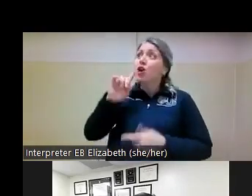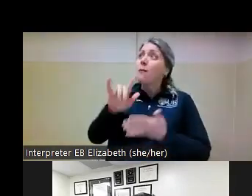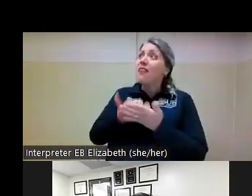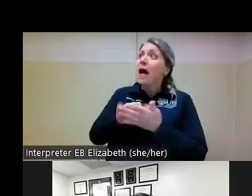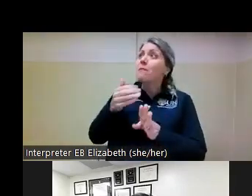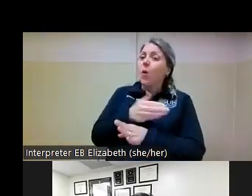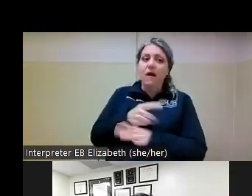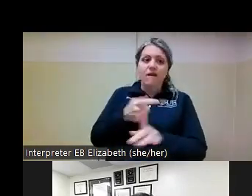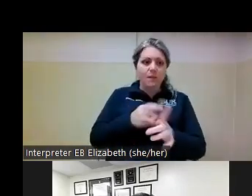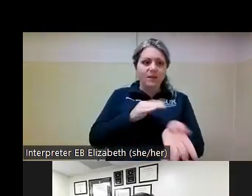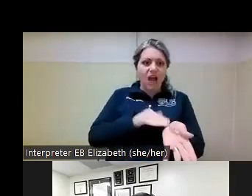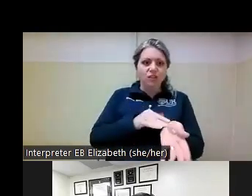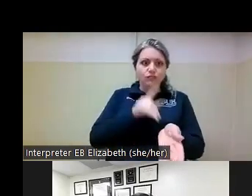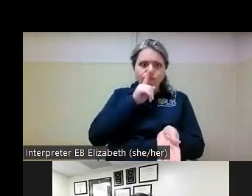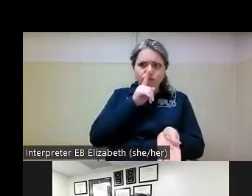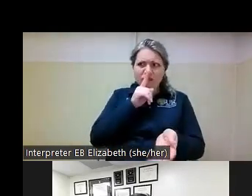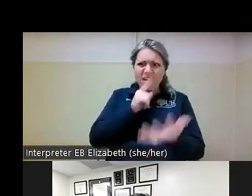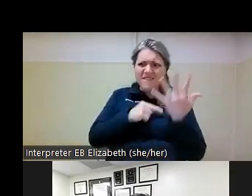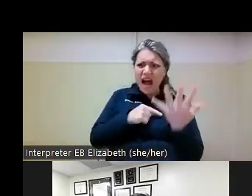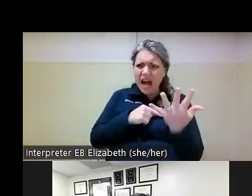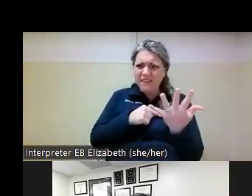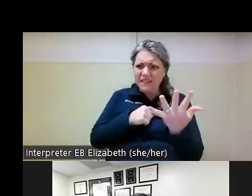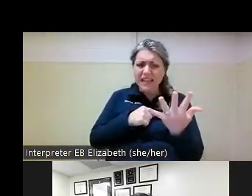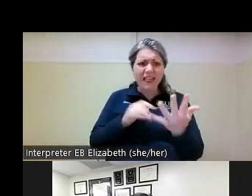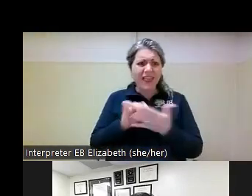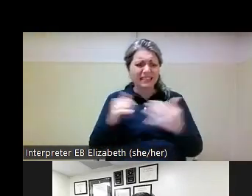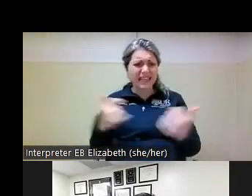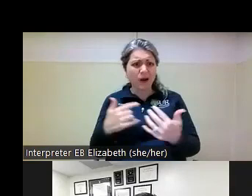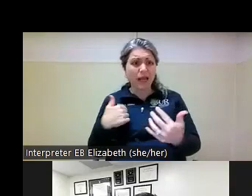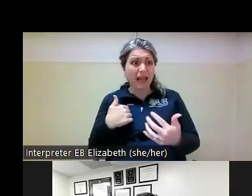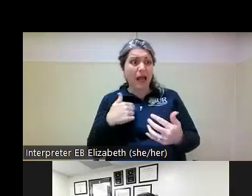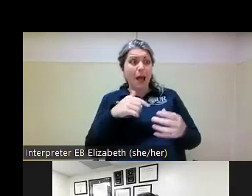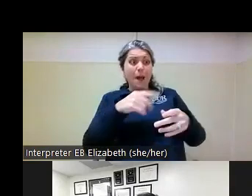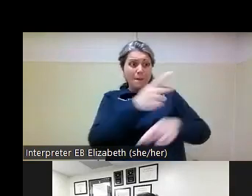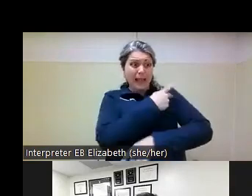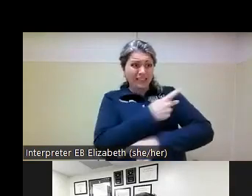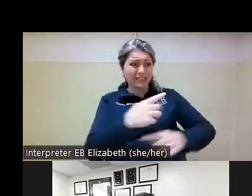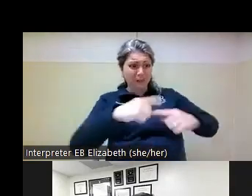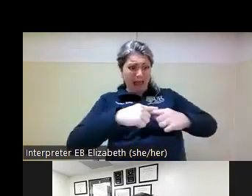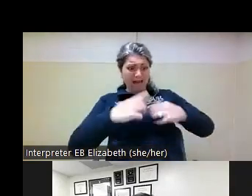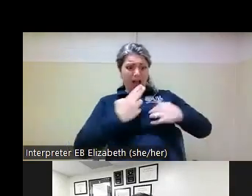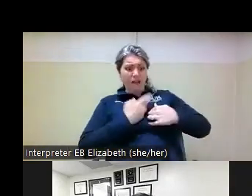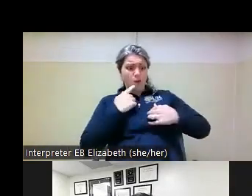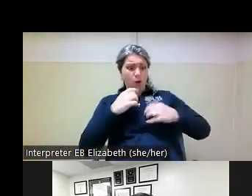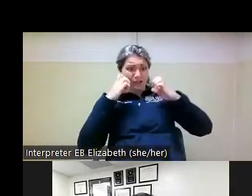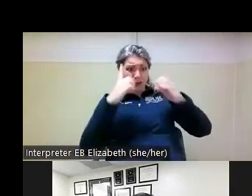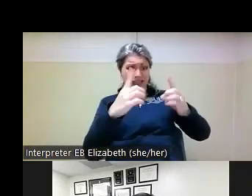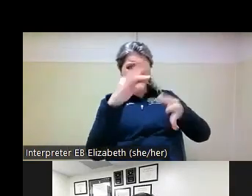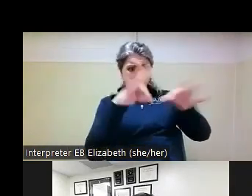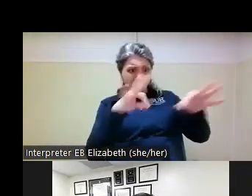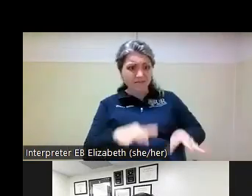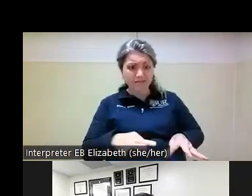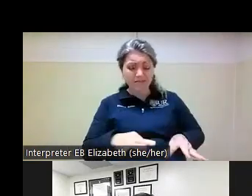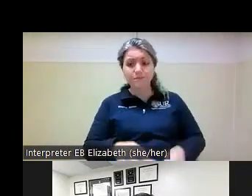their doctor, which I think is really a scary part because patients depend on us to provide them with that education.